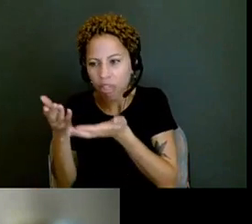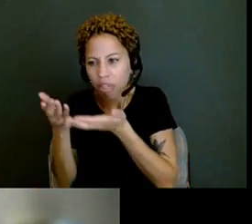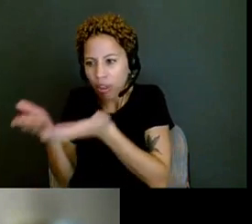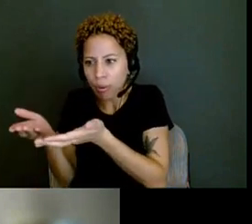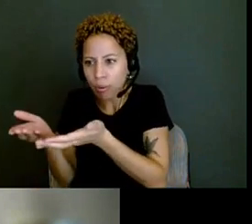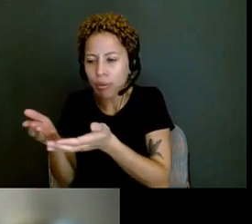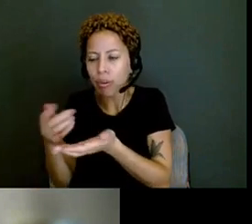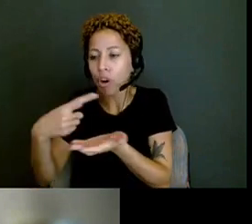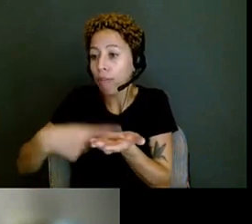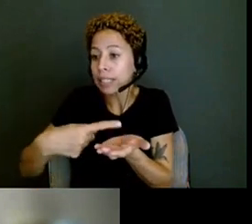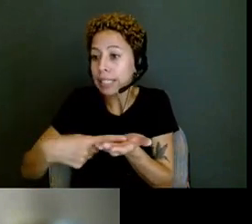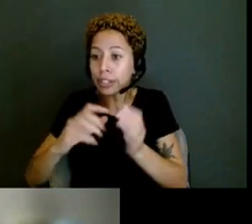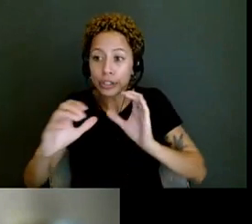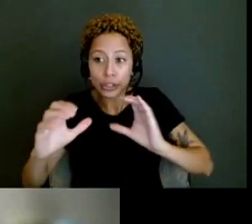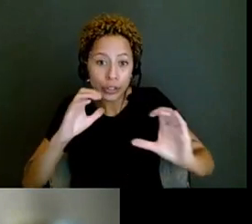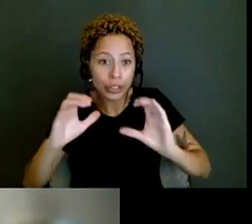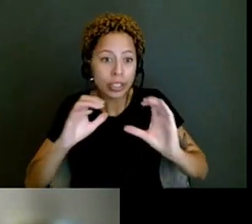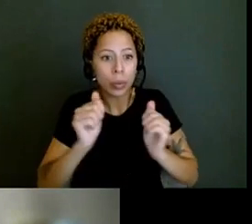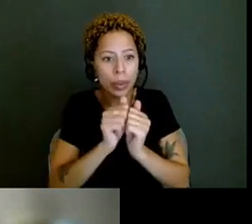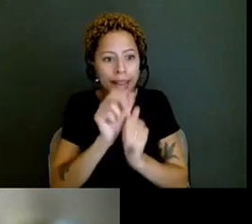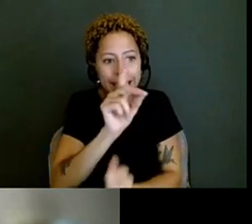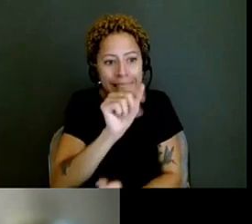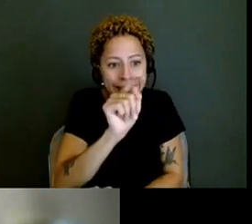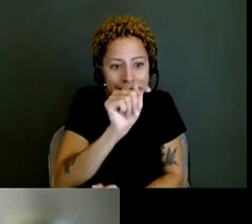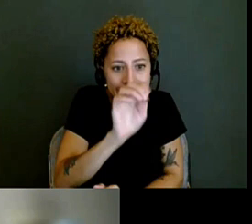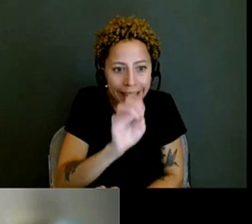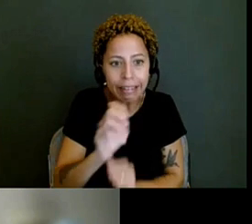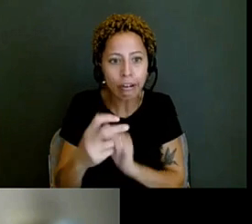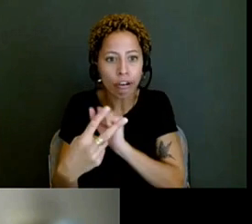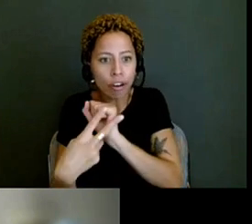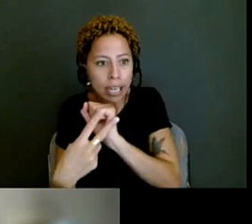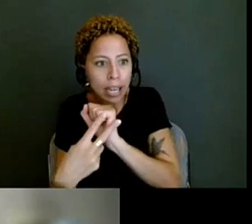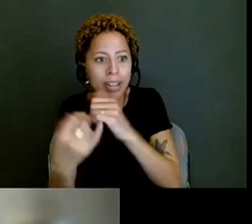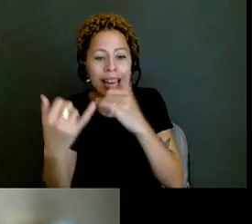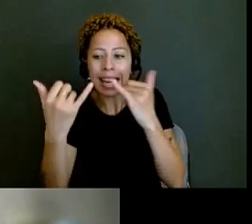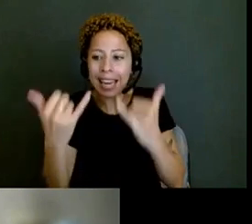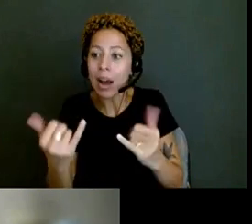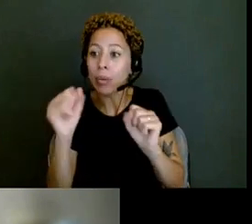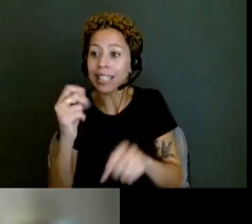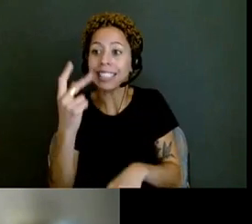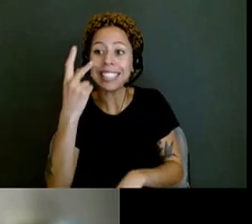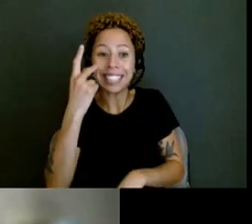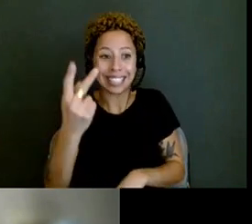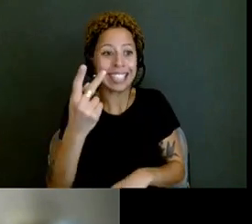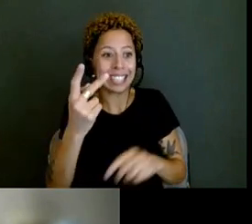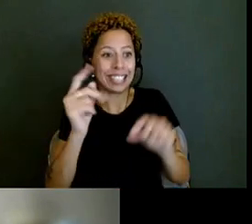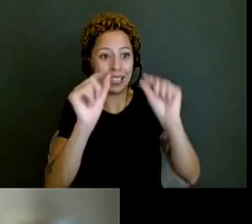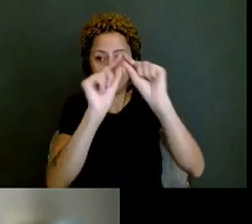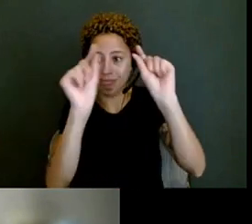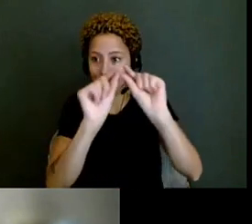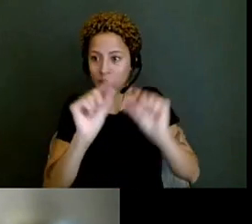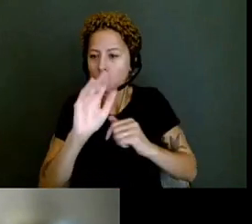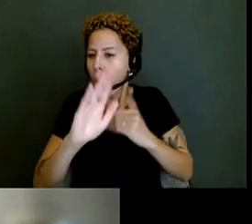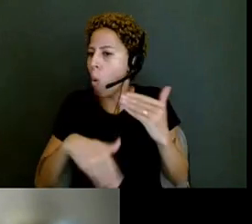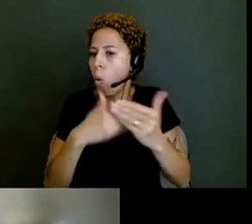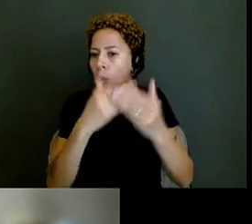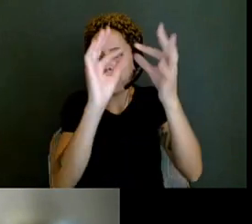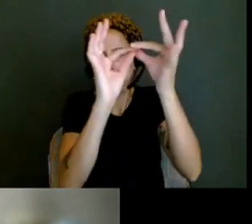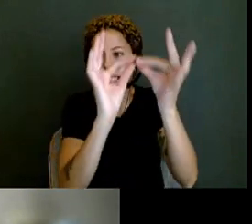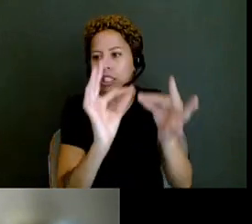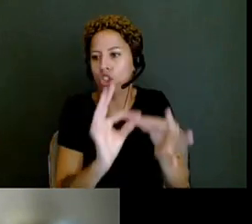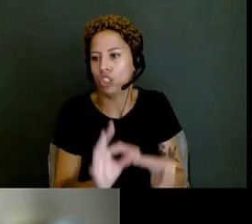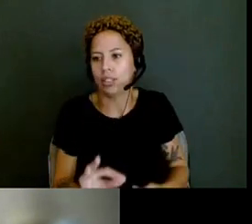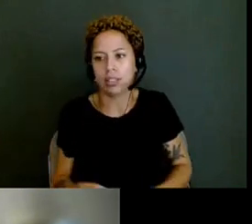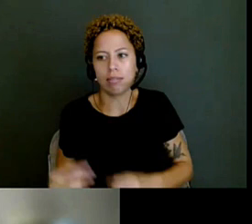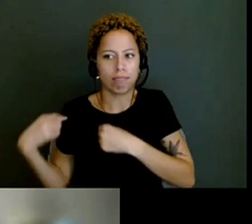of the conversation, there's the date. And now I can actually look at the transcript, and you'll have the complete transcript for however long it is. You'll